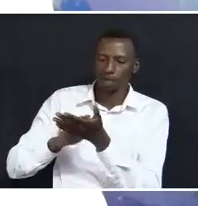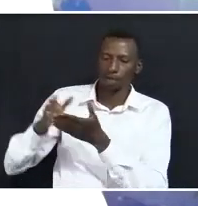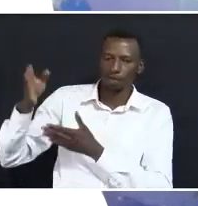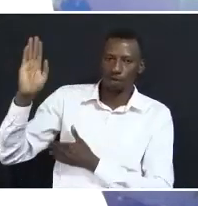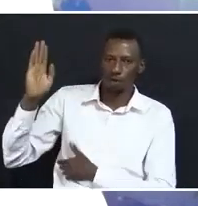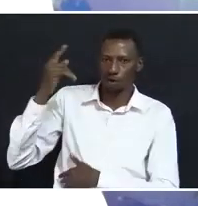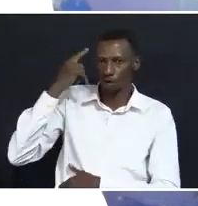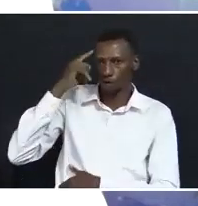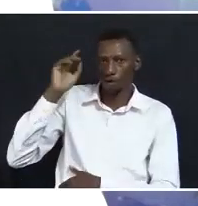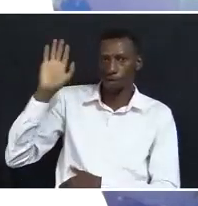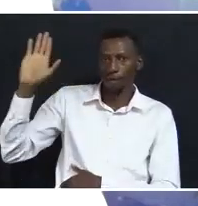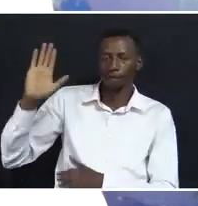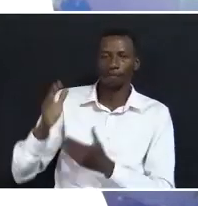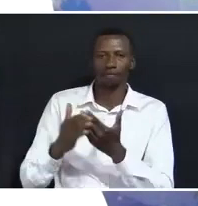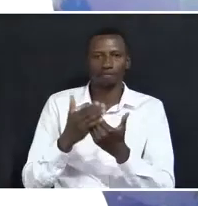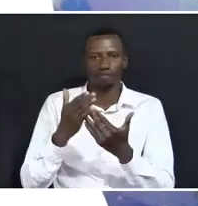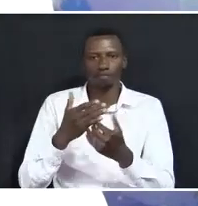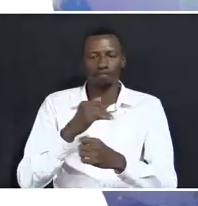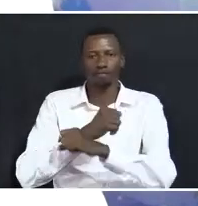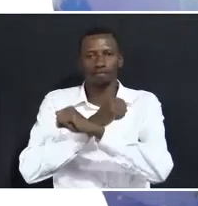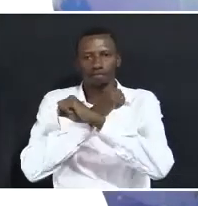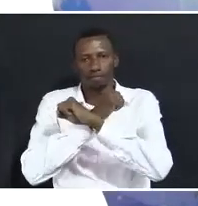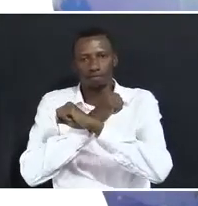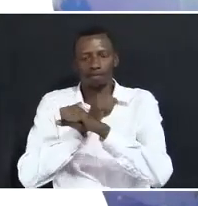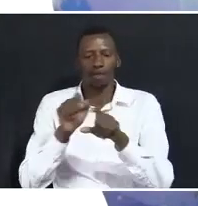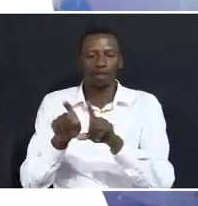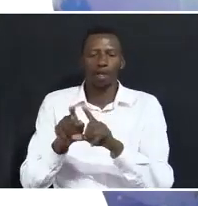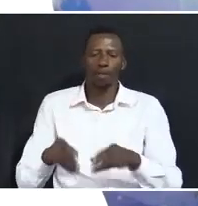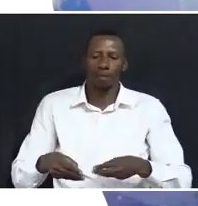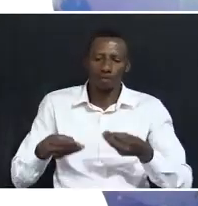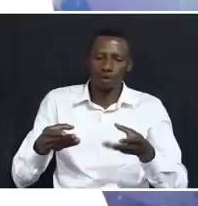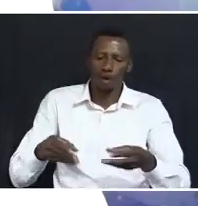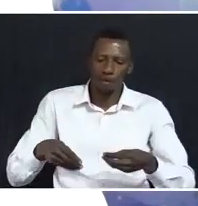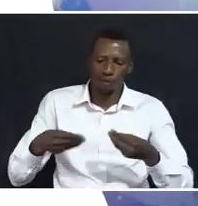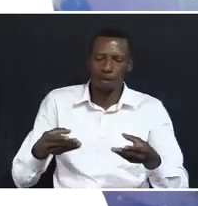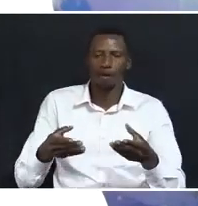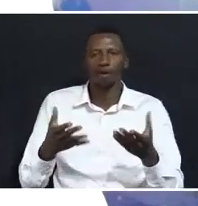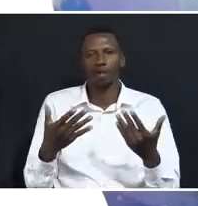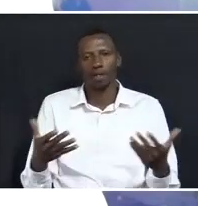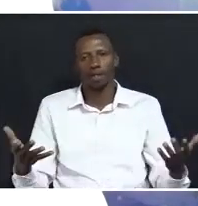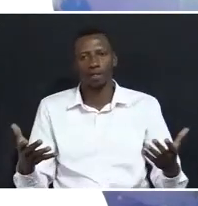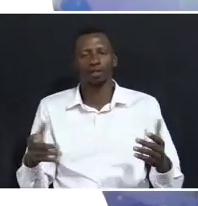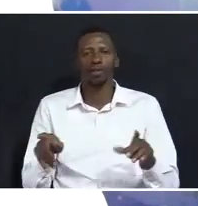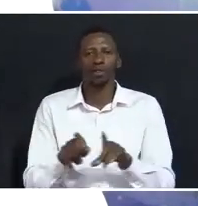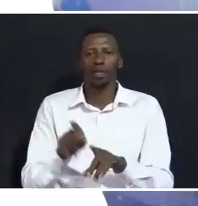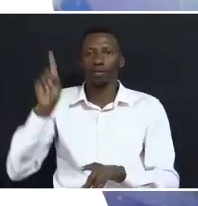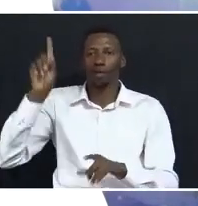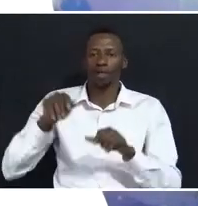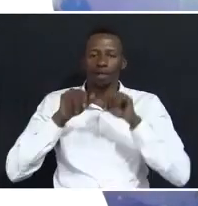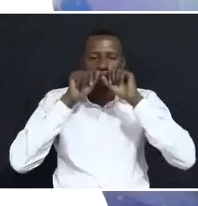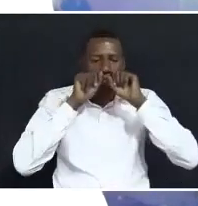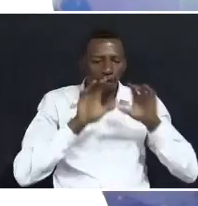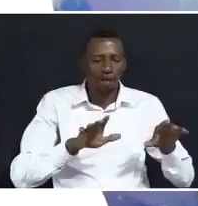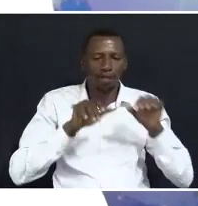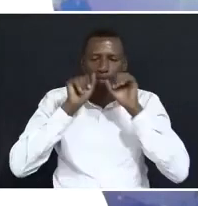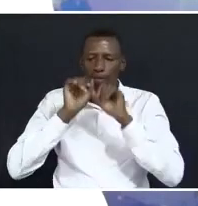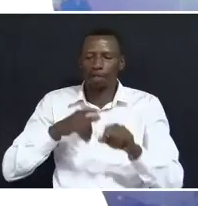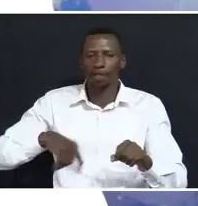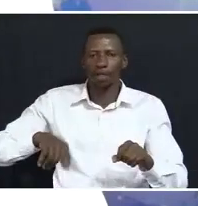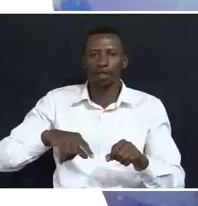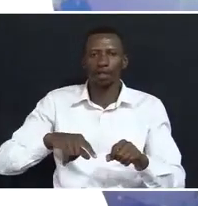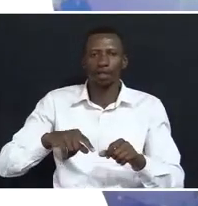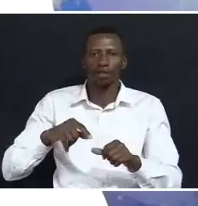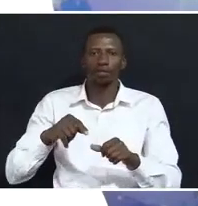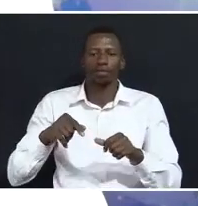his care, protection, and provision, and for the blessings that he has for us this year.